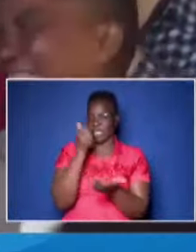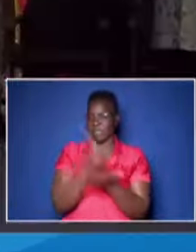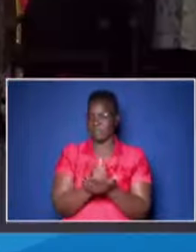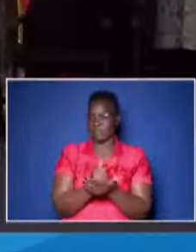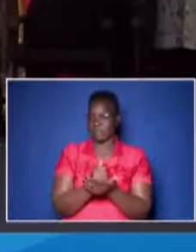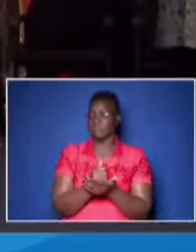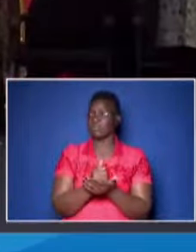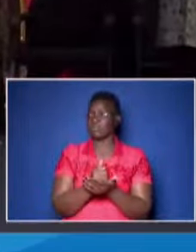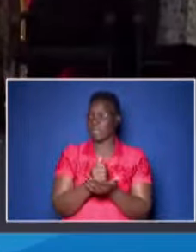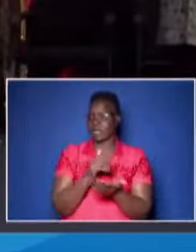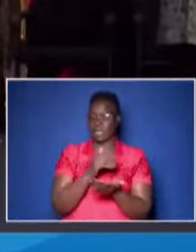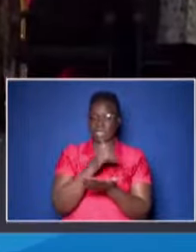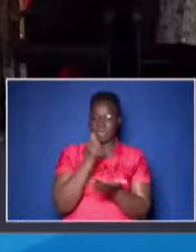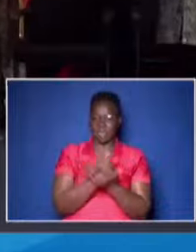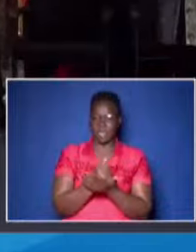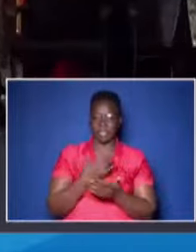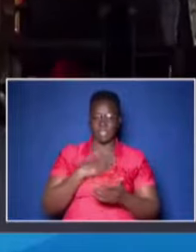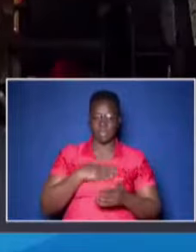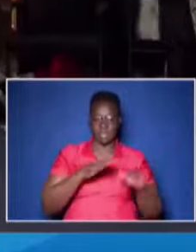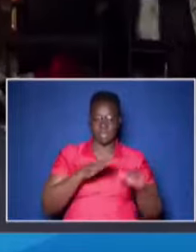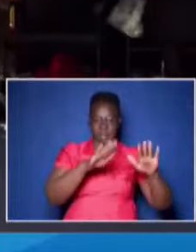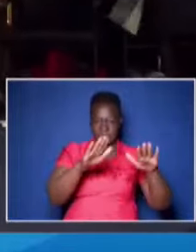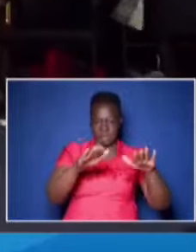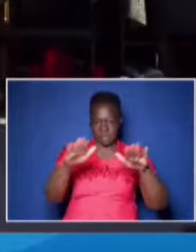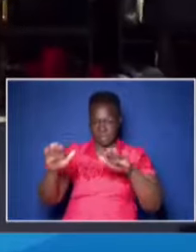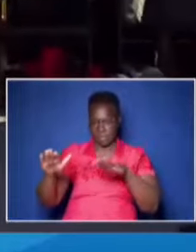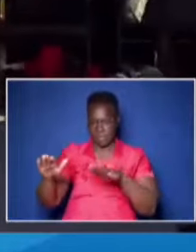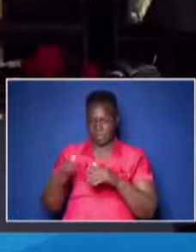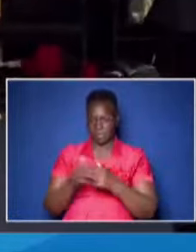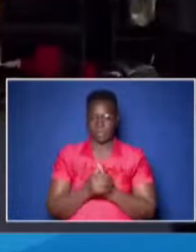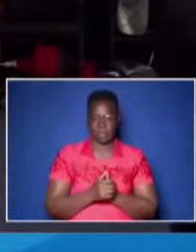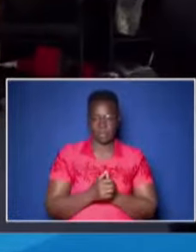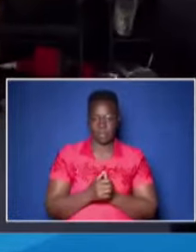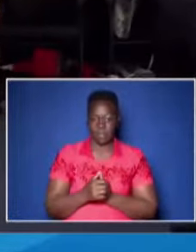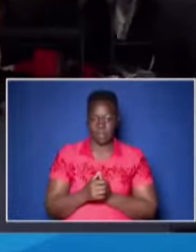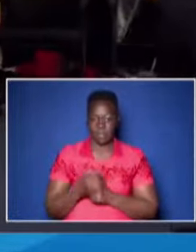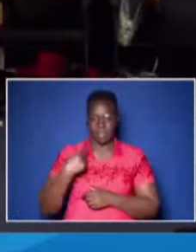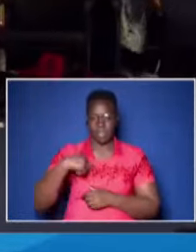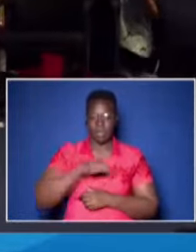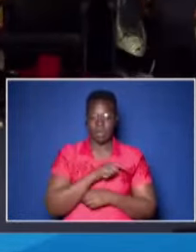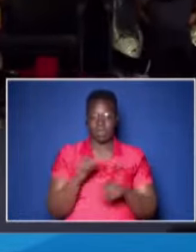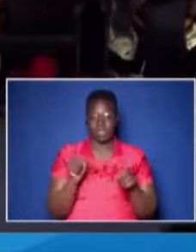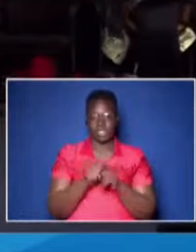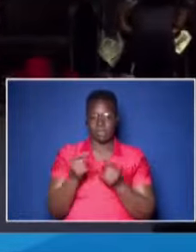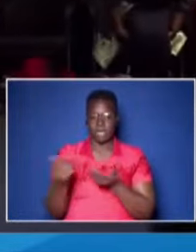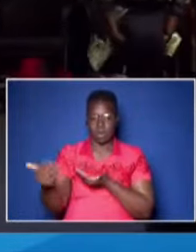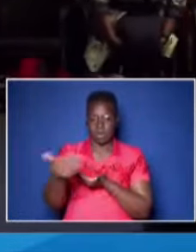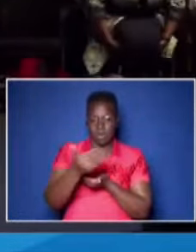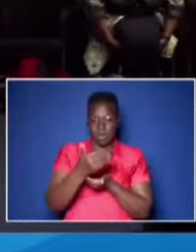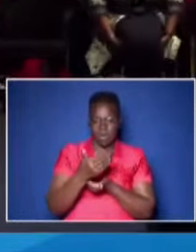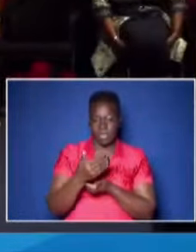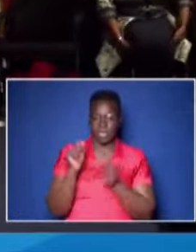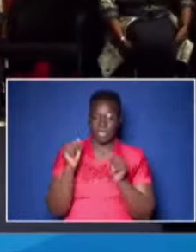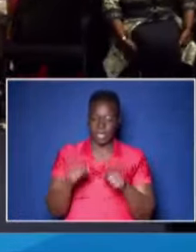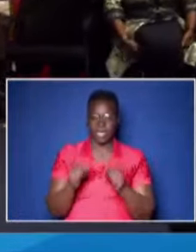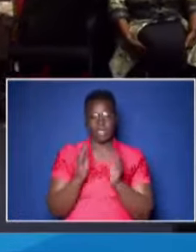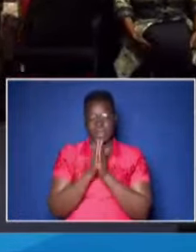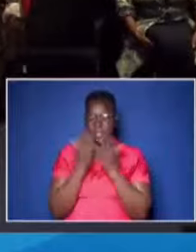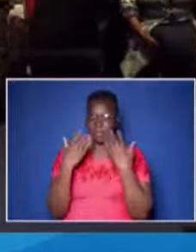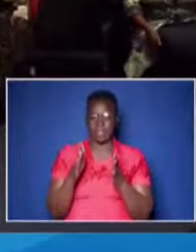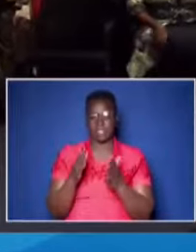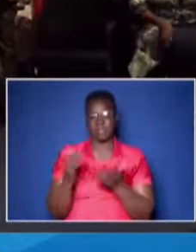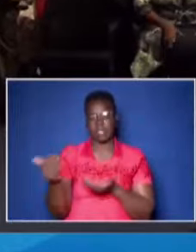please let's take our seats let's play uh let's move the offering it has been played